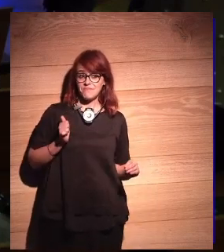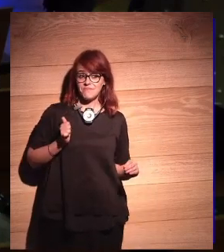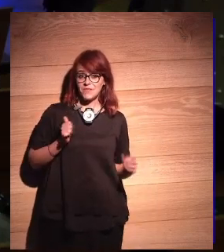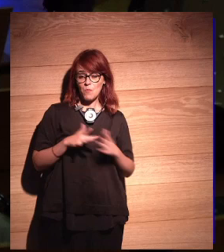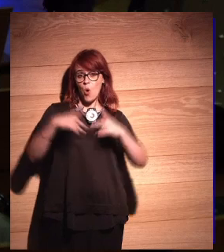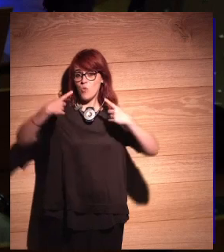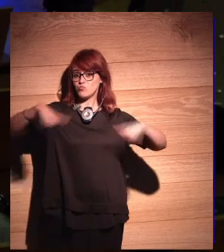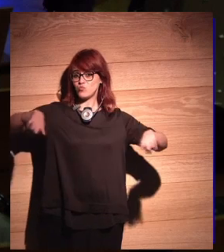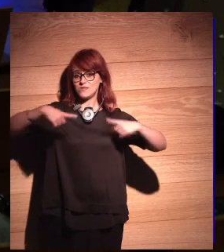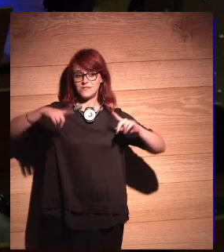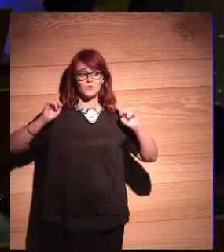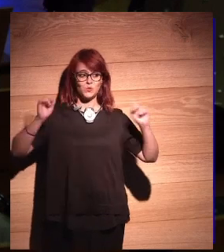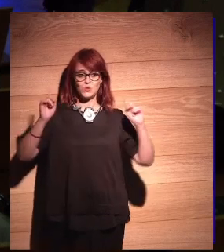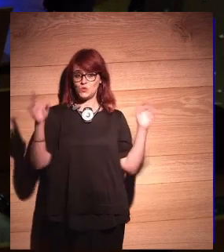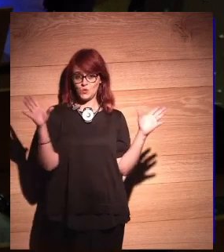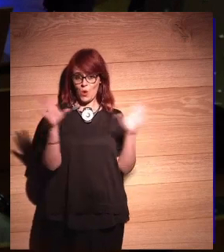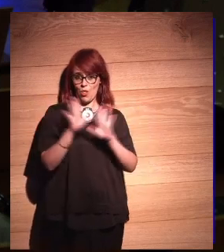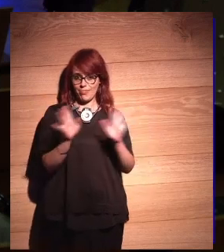happening.